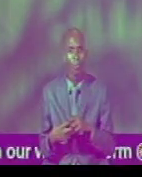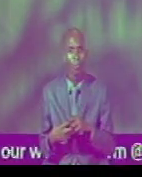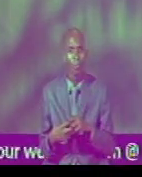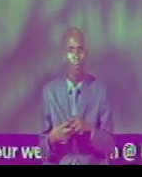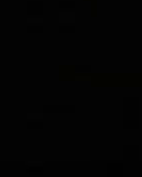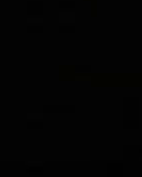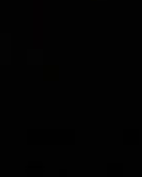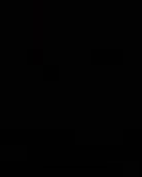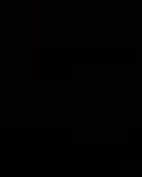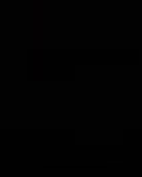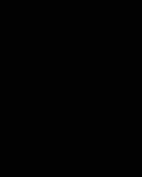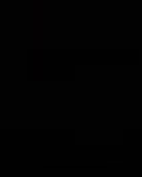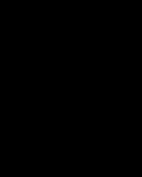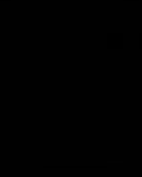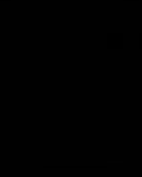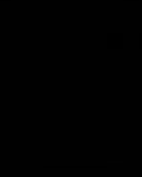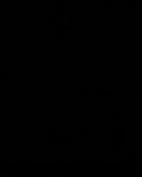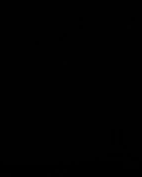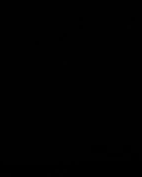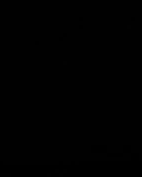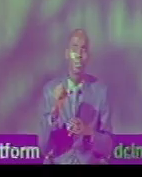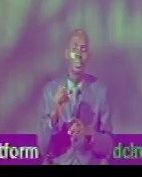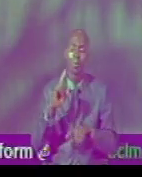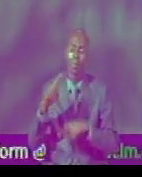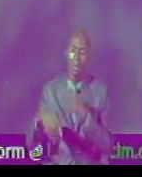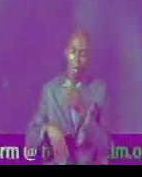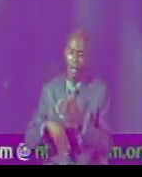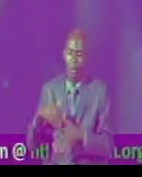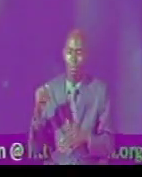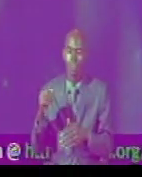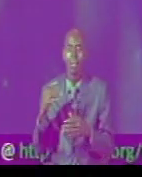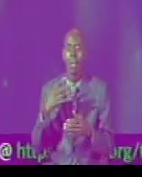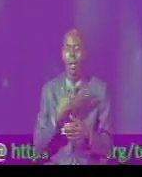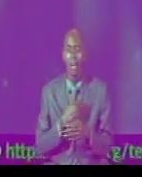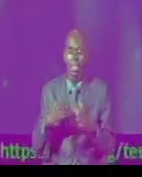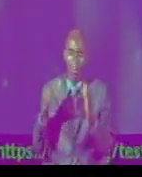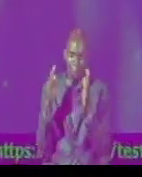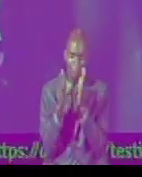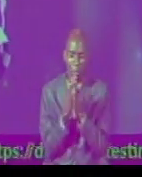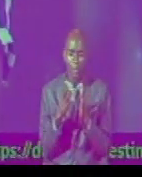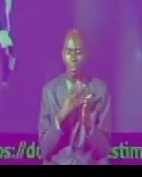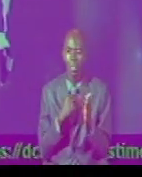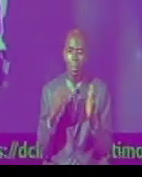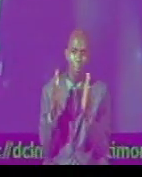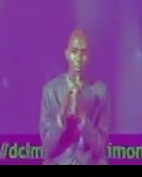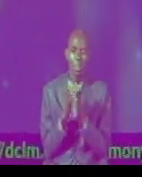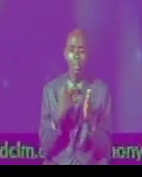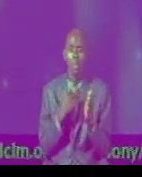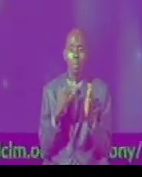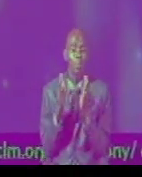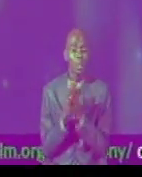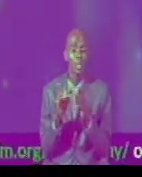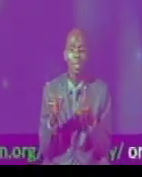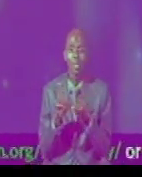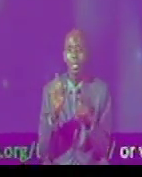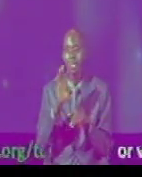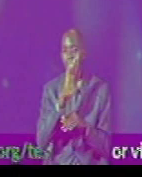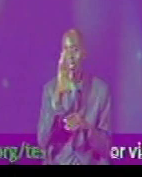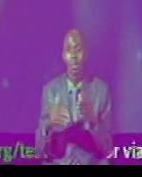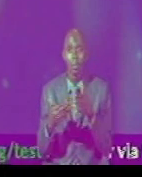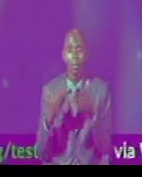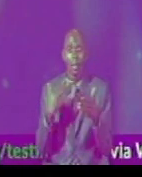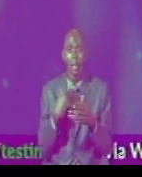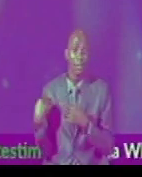December 7th, I went outside that night. My spirit knew I prayed. I prayed like never before. And since that day